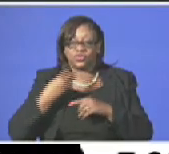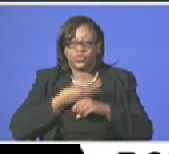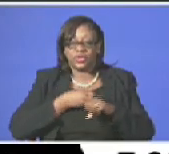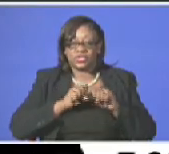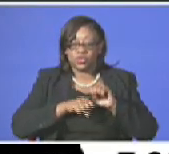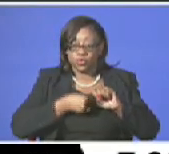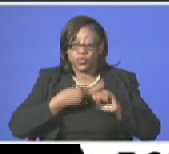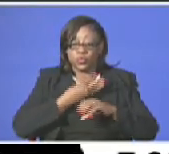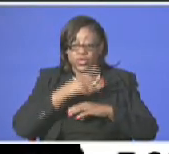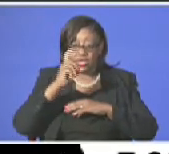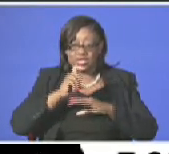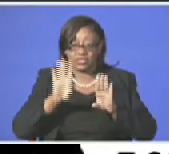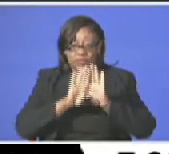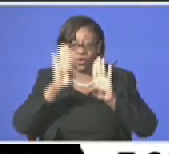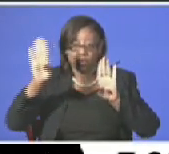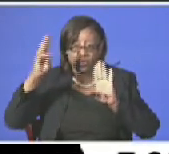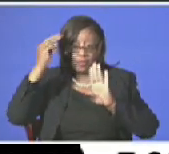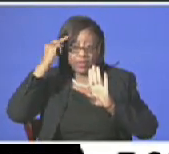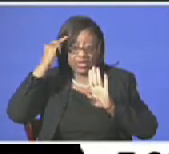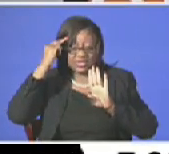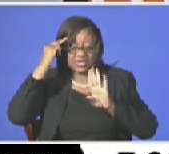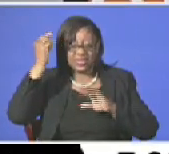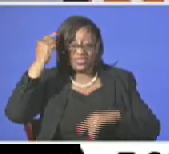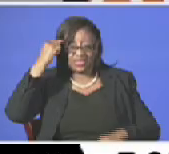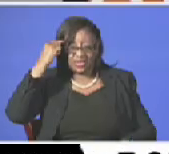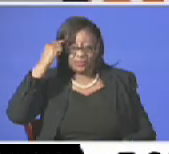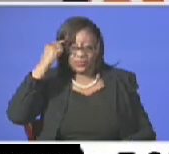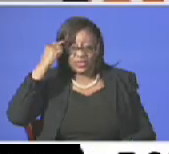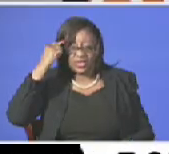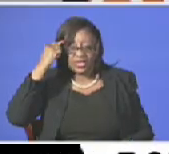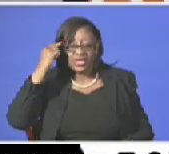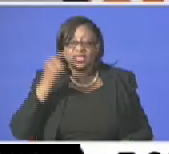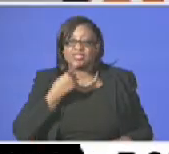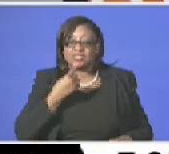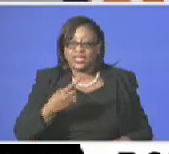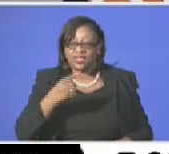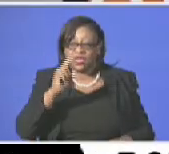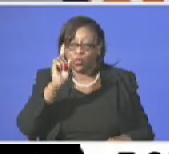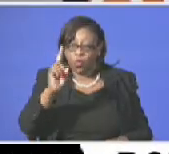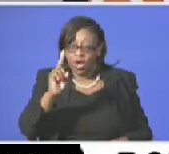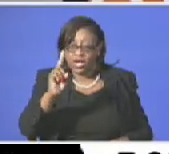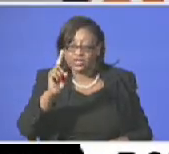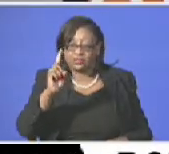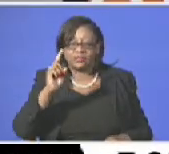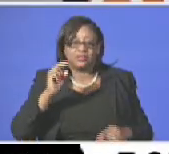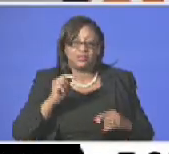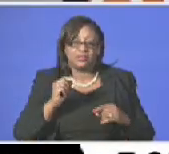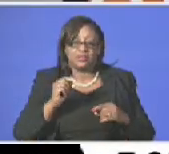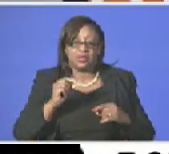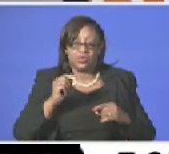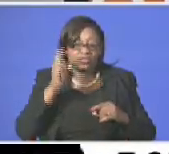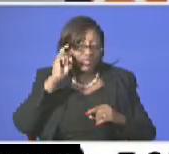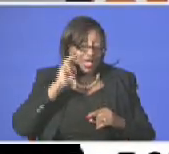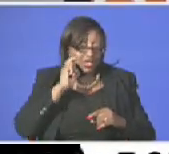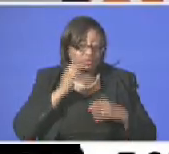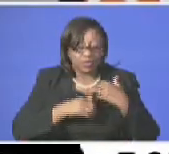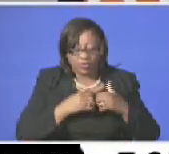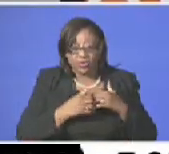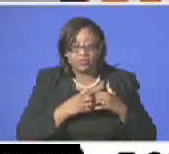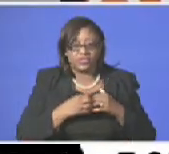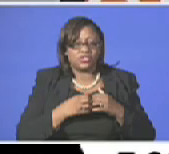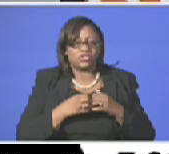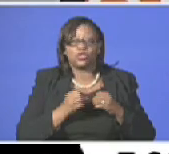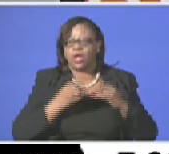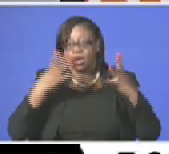open-mindedness and innovative thinking. One case of gender-based violence, one case of sexual offense is one too